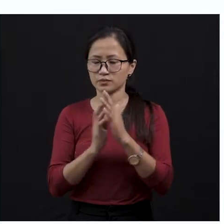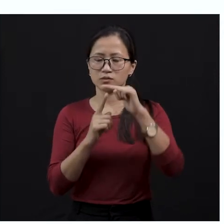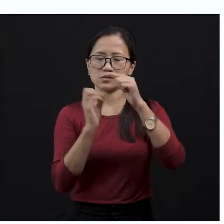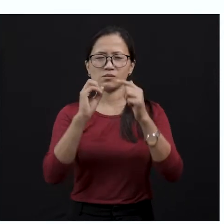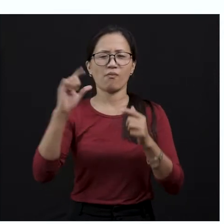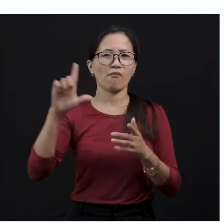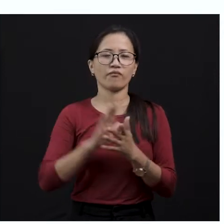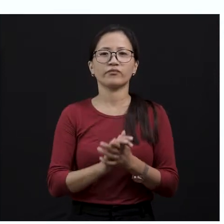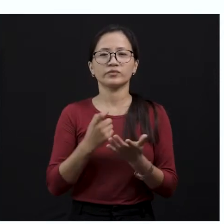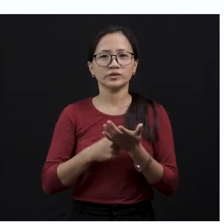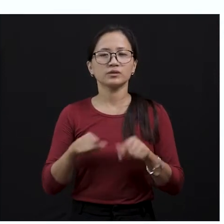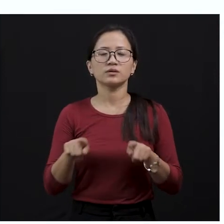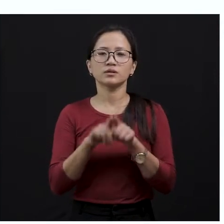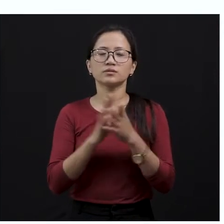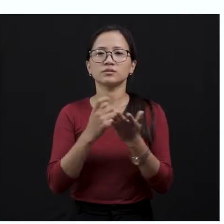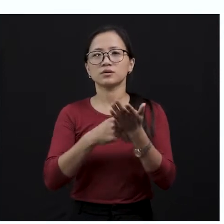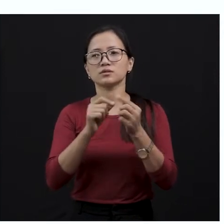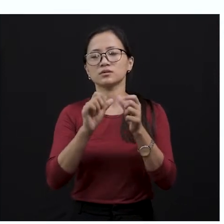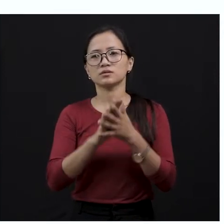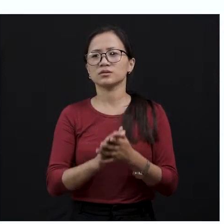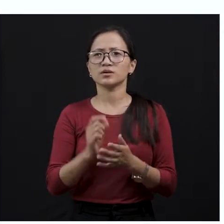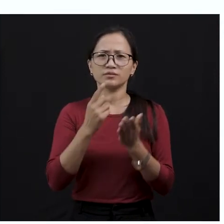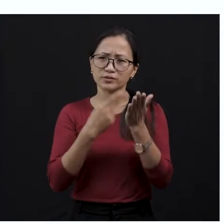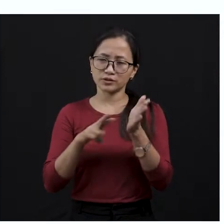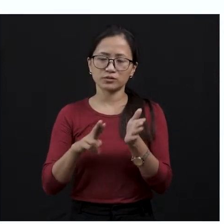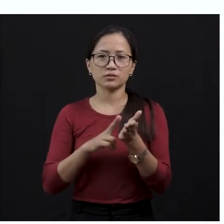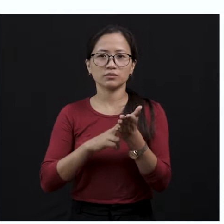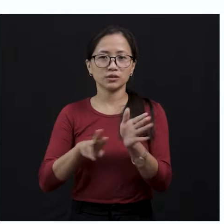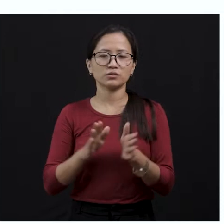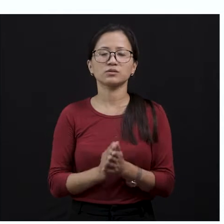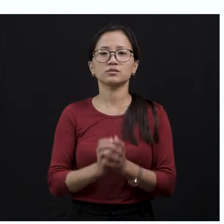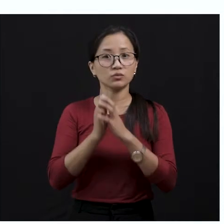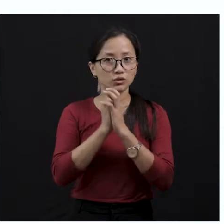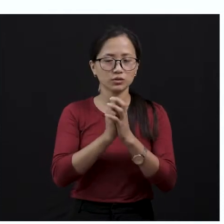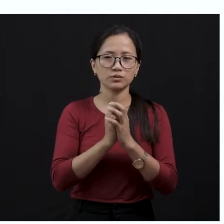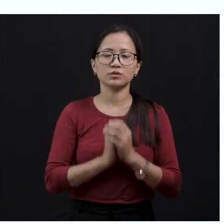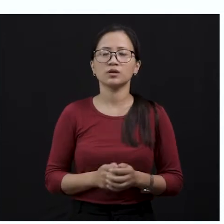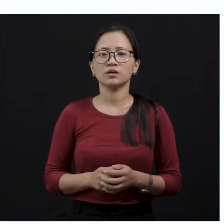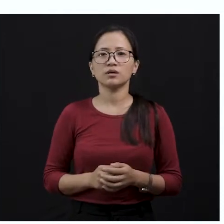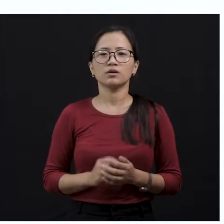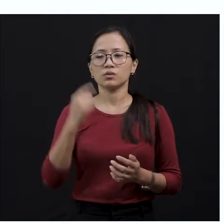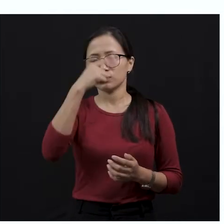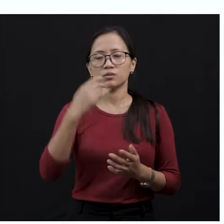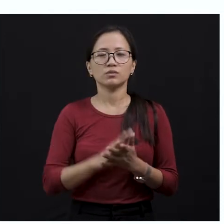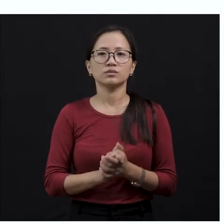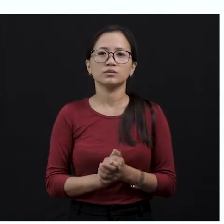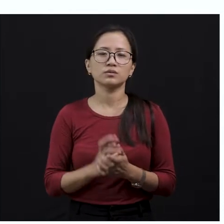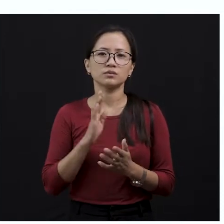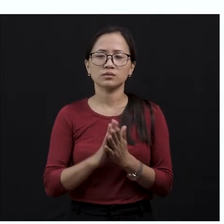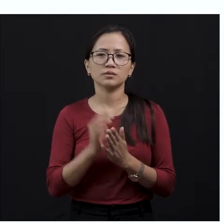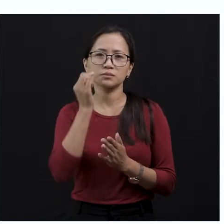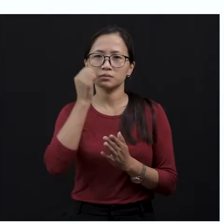there were religion, where some were nature worshippers, where some worshipped Pashupati, who was a